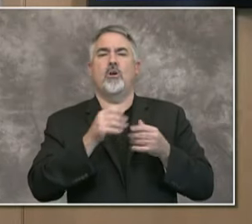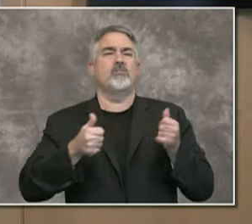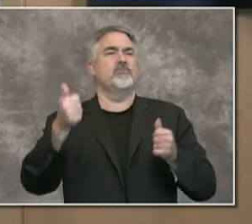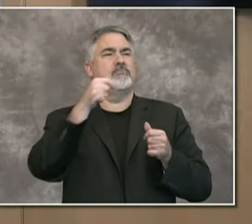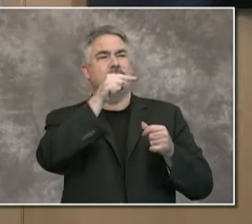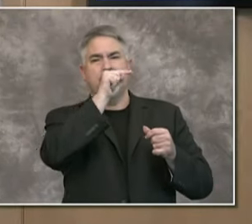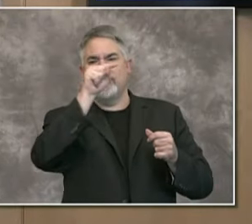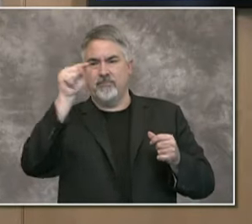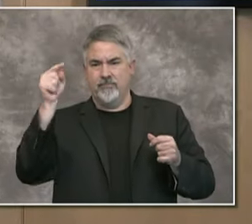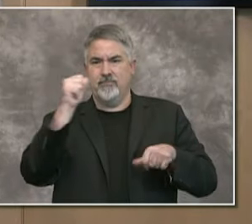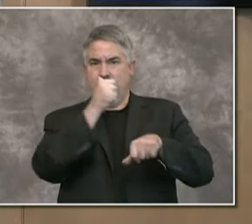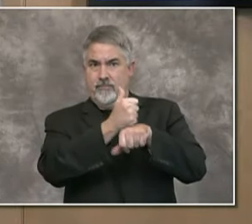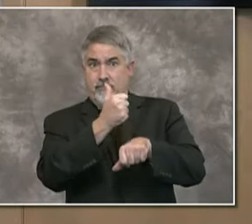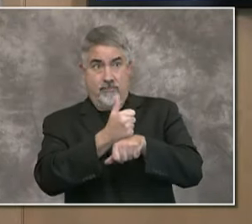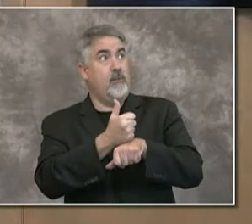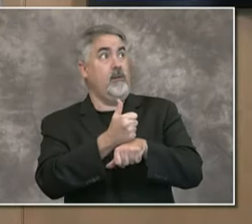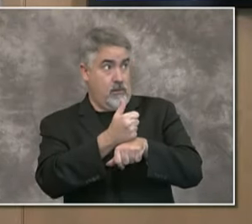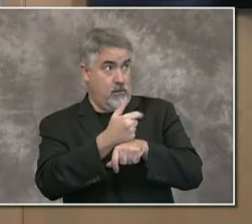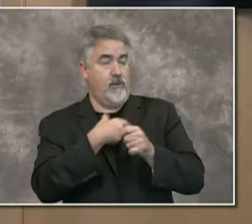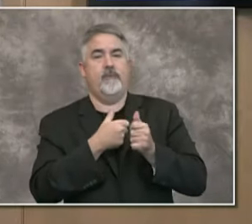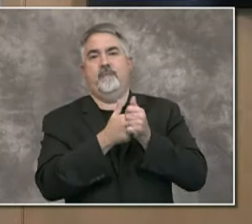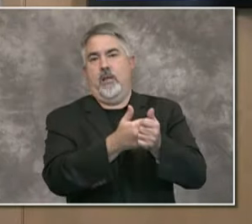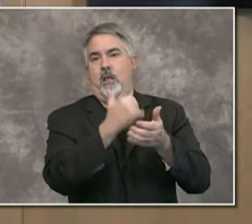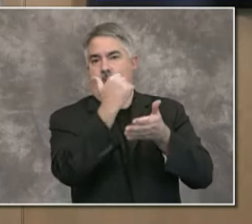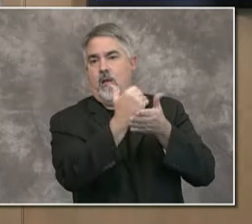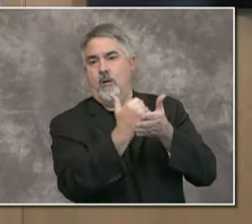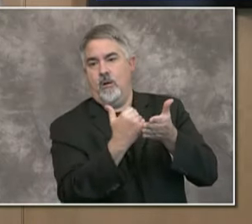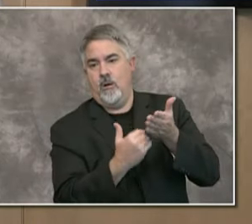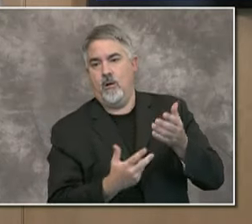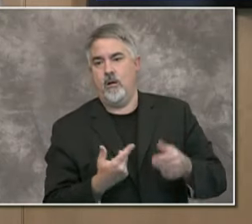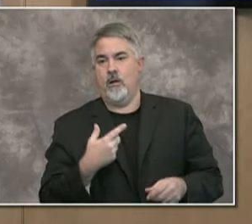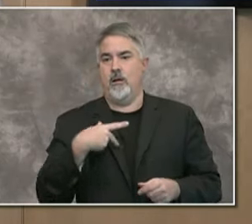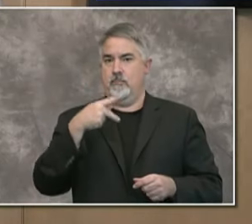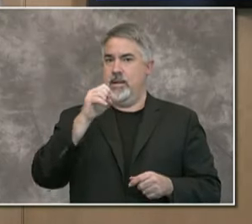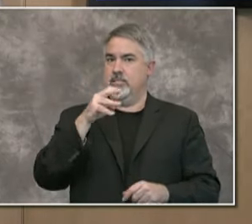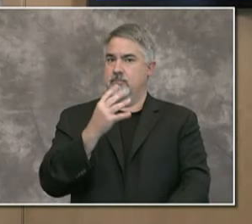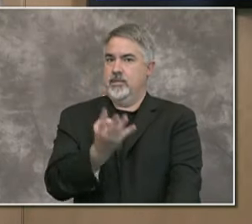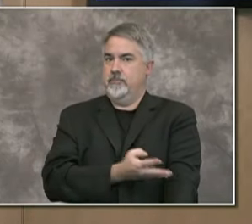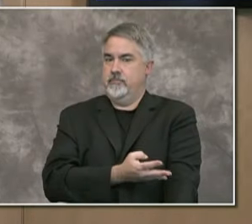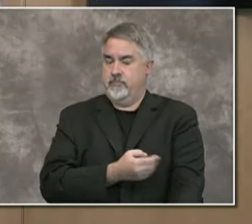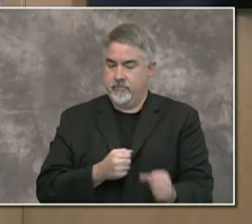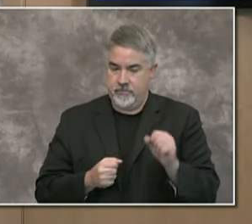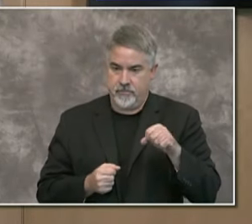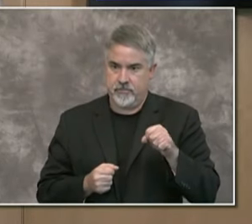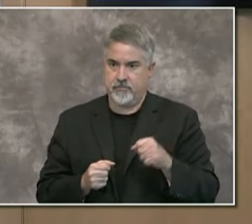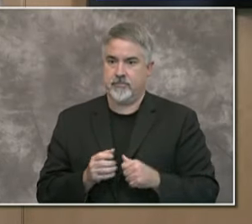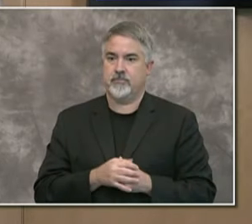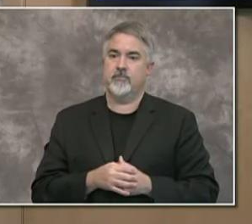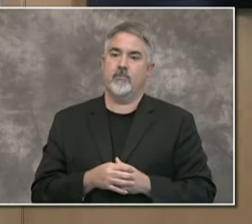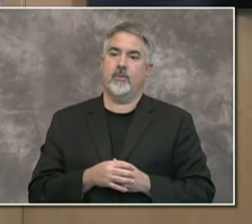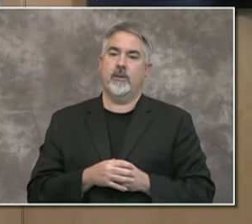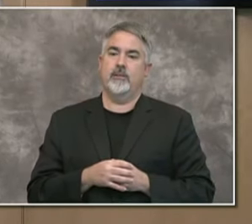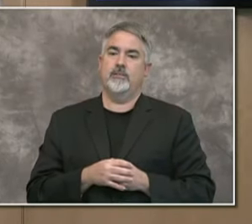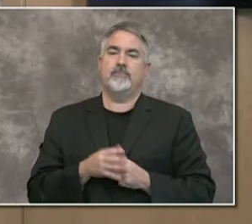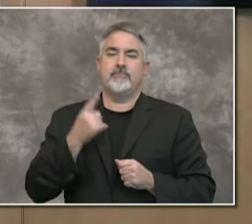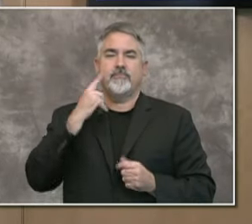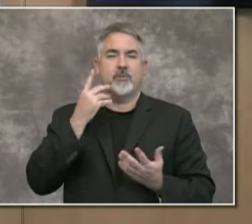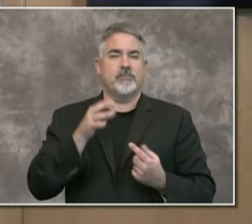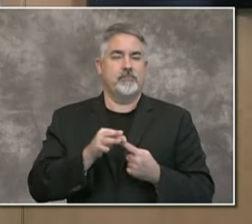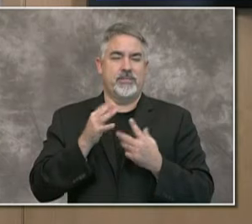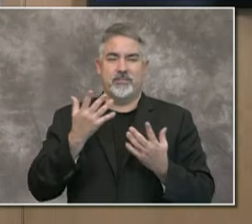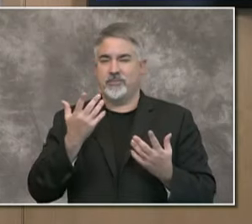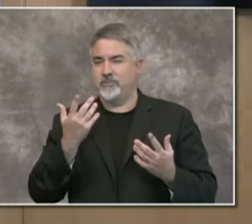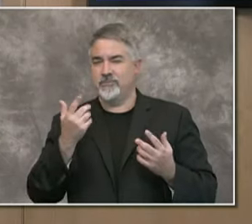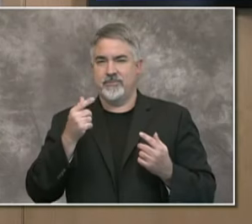place for this. Currently, as was mentioned, with regard to special considerations for